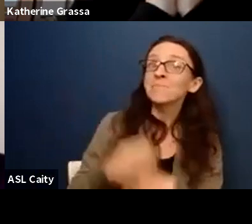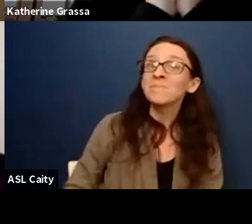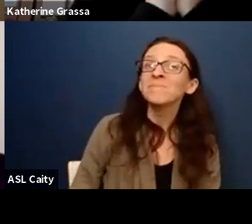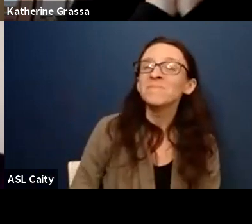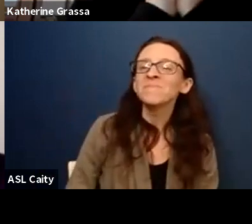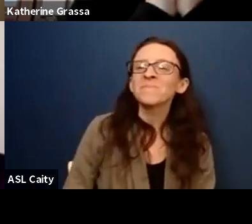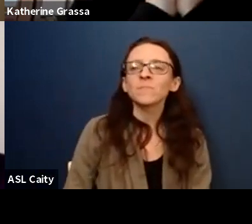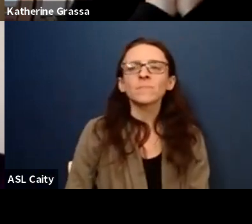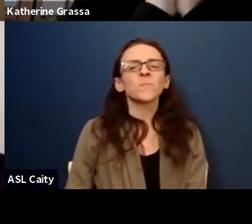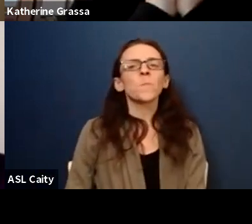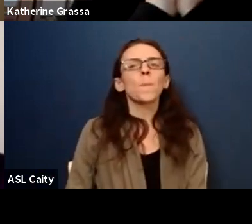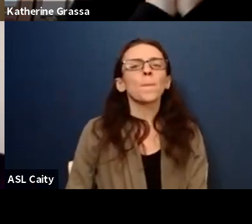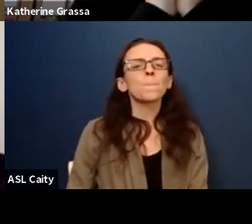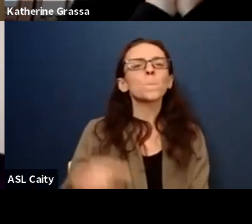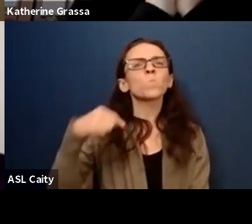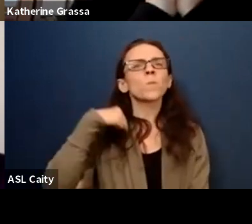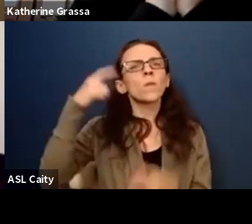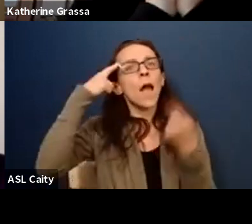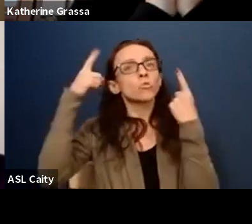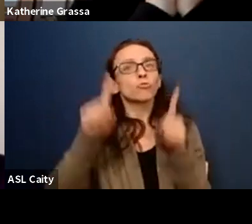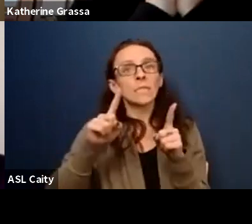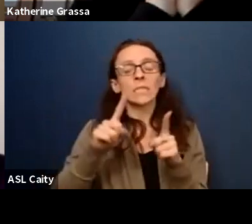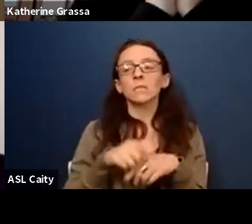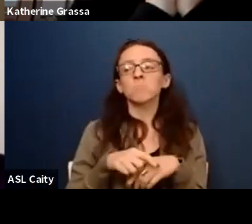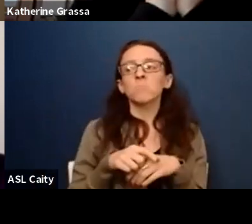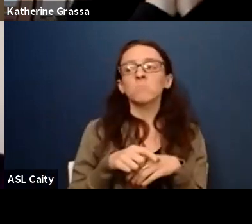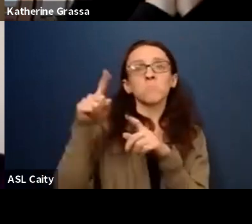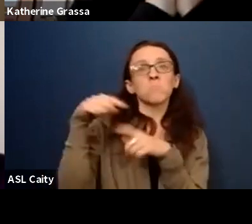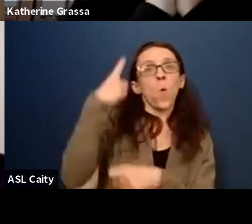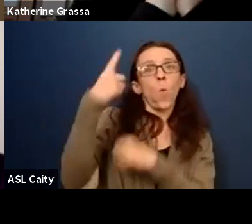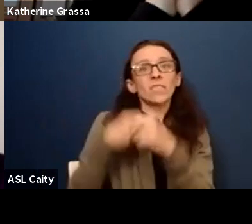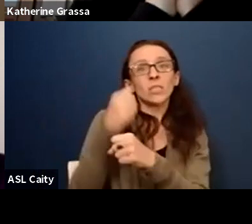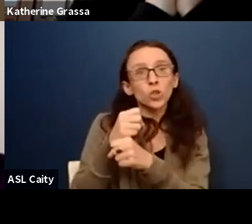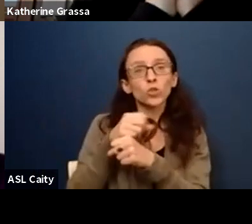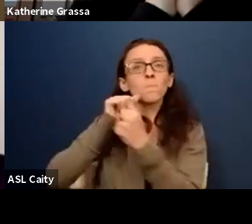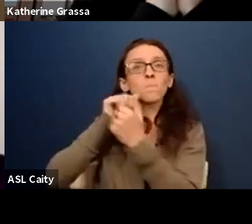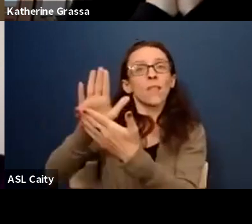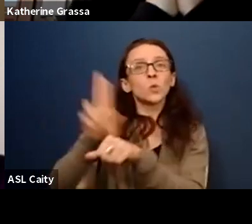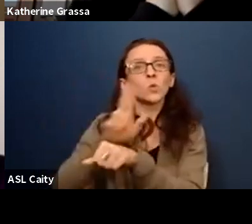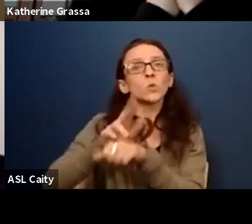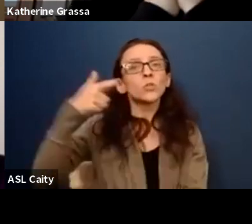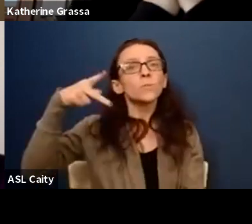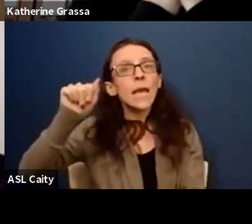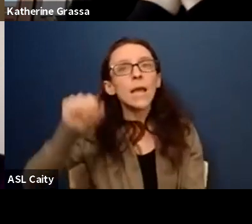I agree that this past year's method with GPAs and zip codes